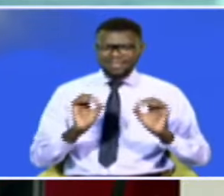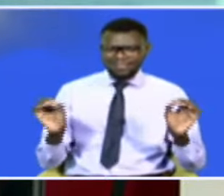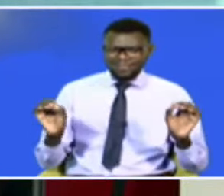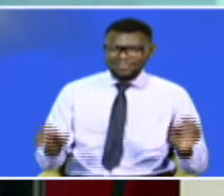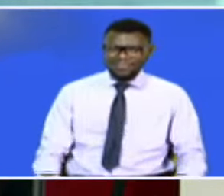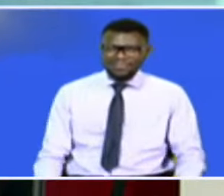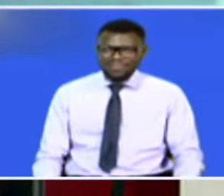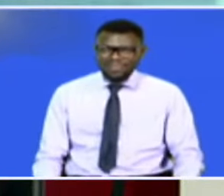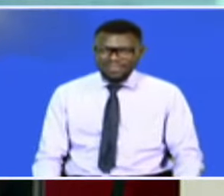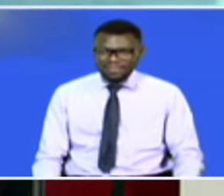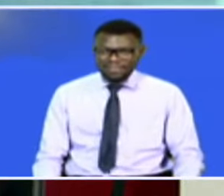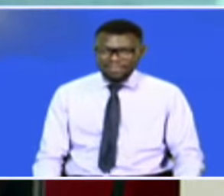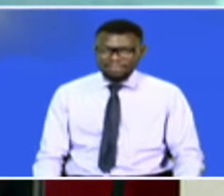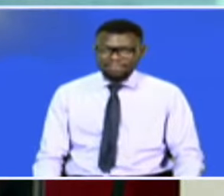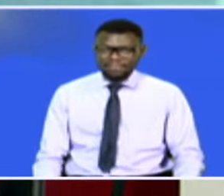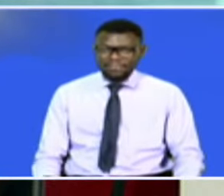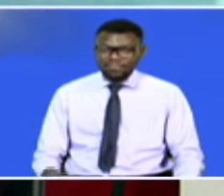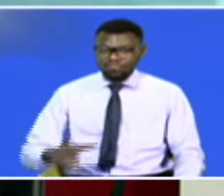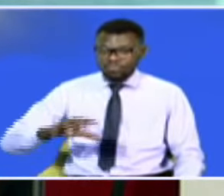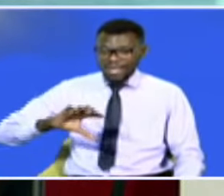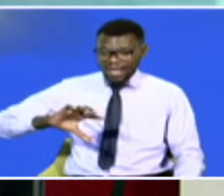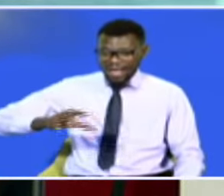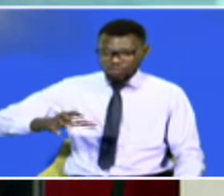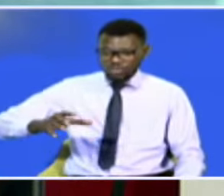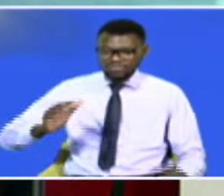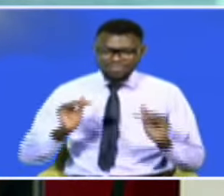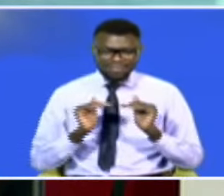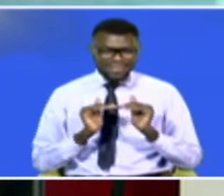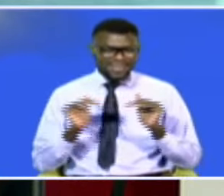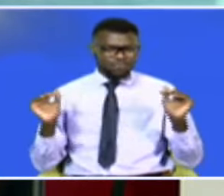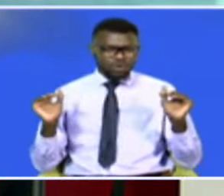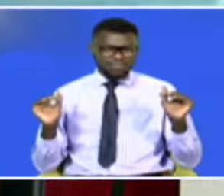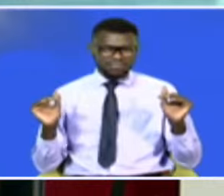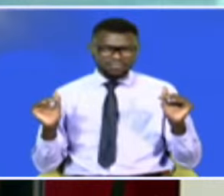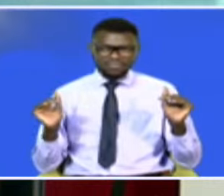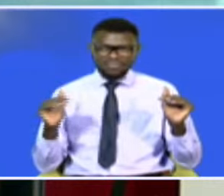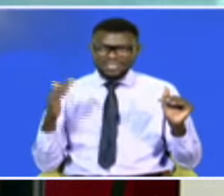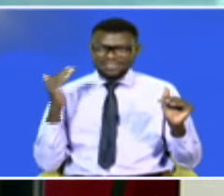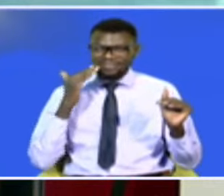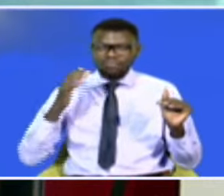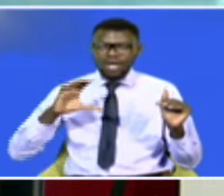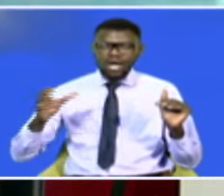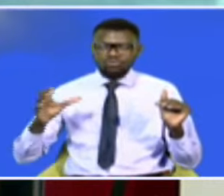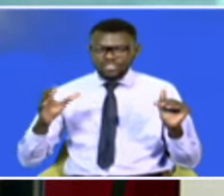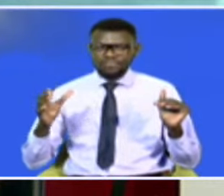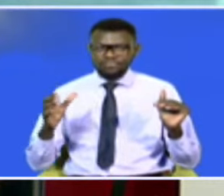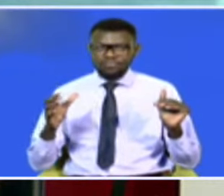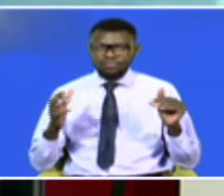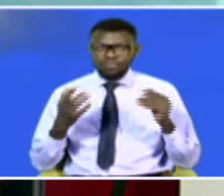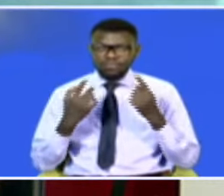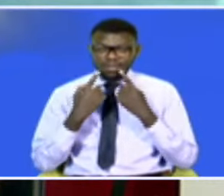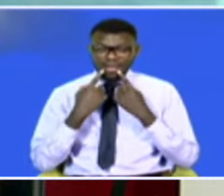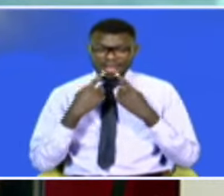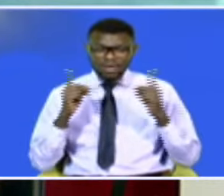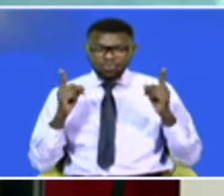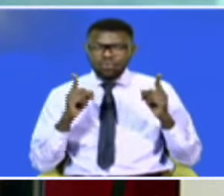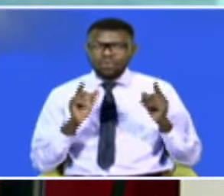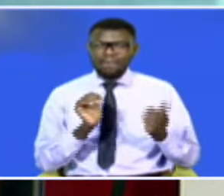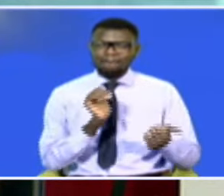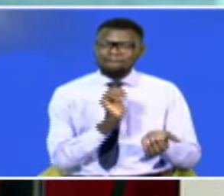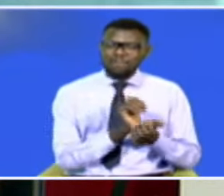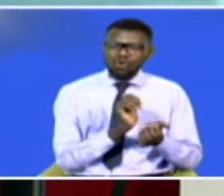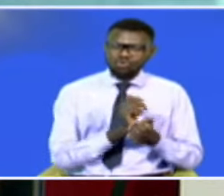And now looking at business at the county levels, the Siaya County government has designated Bondo Town as the county's financial